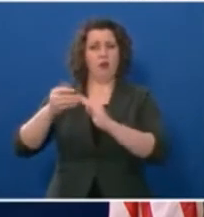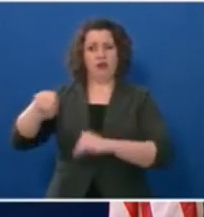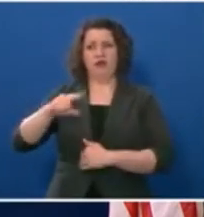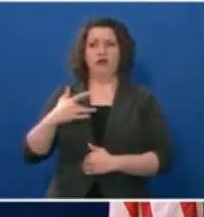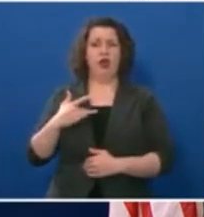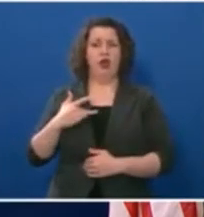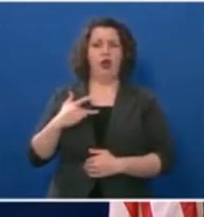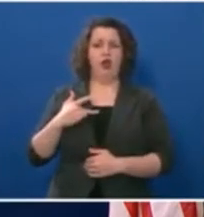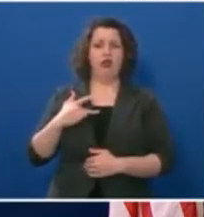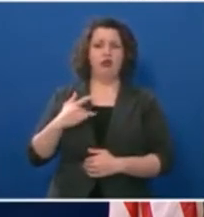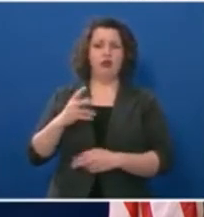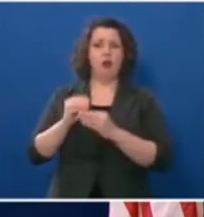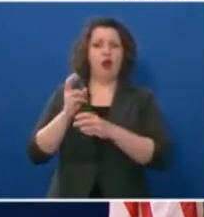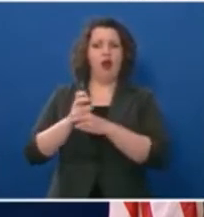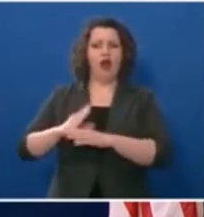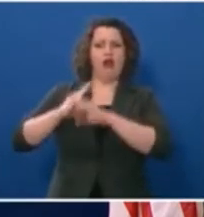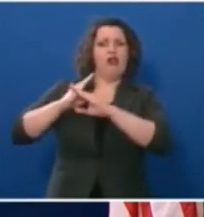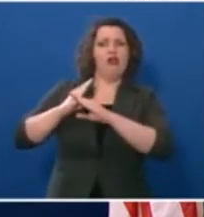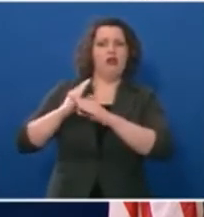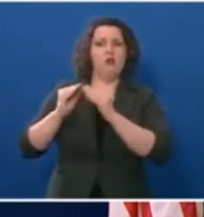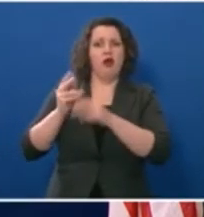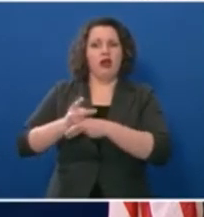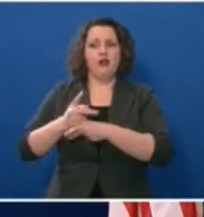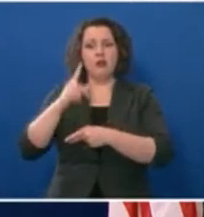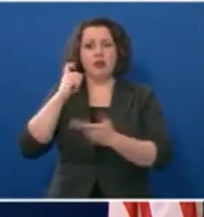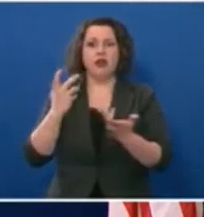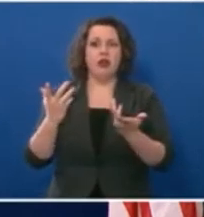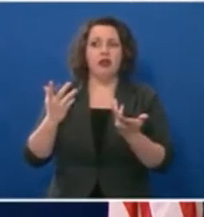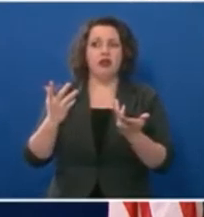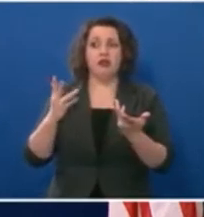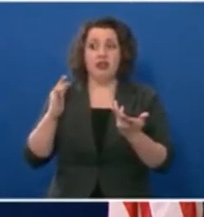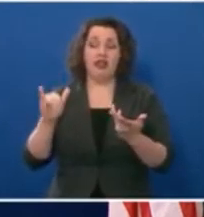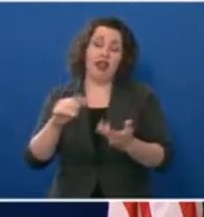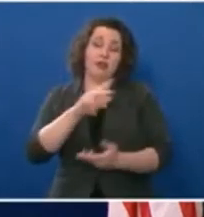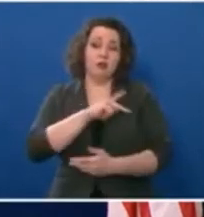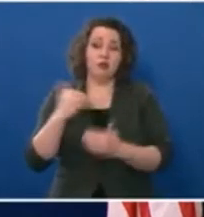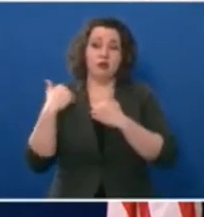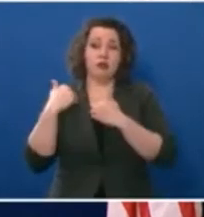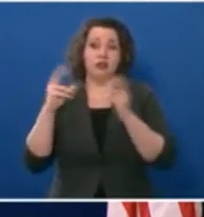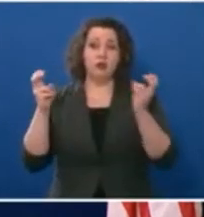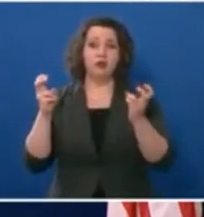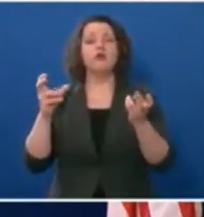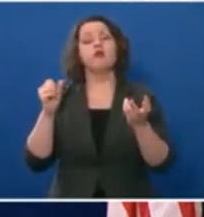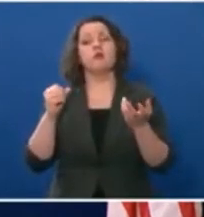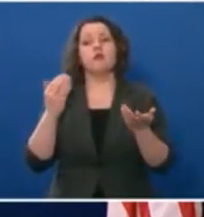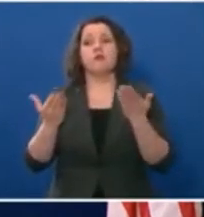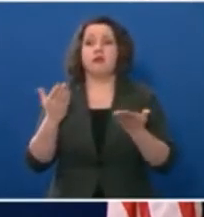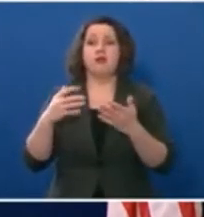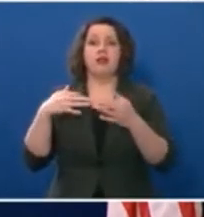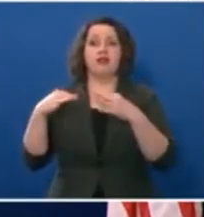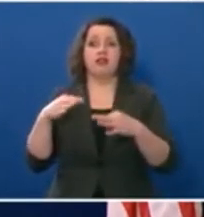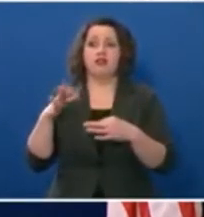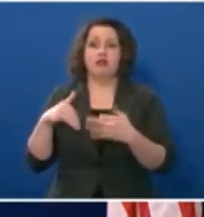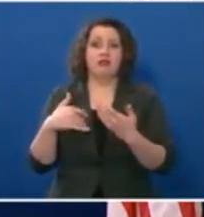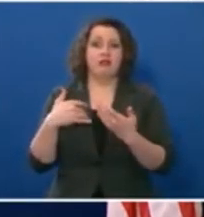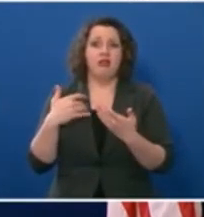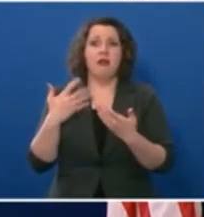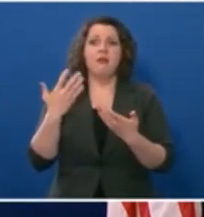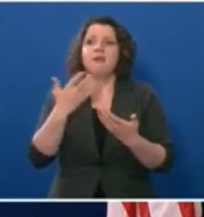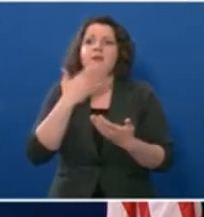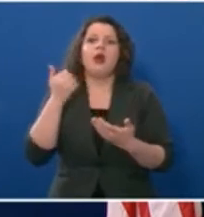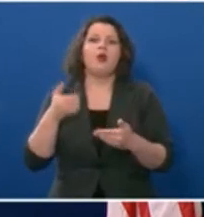their guard and be more careful, because you are making it a personal responsibility issue here. So maybe we could talk about that. I mean, is there a better way? I mean, there's got to be a